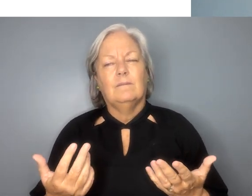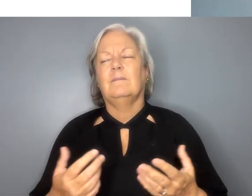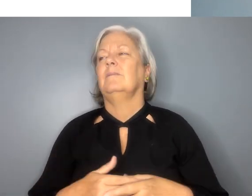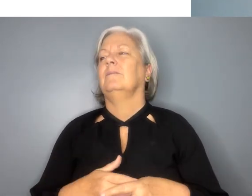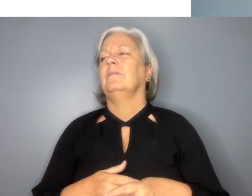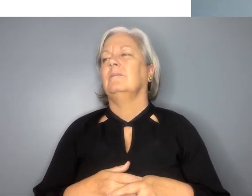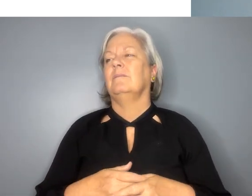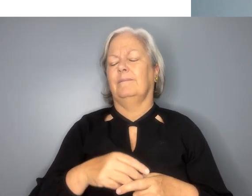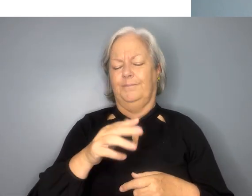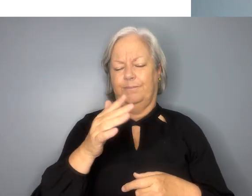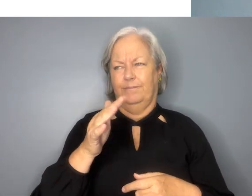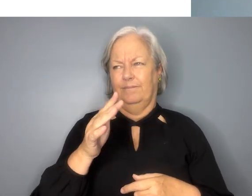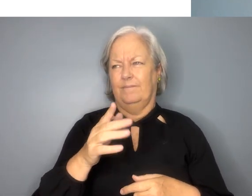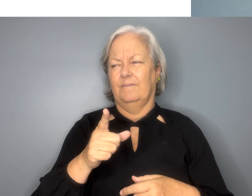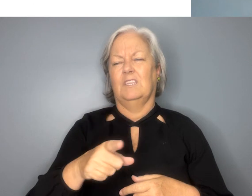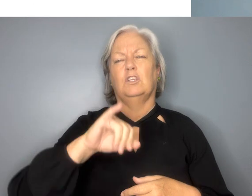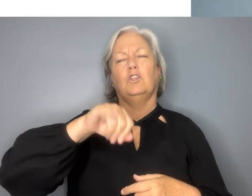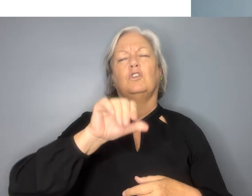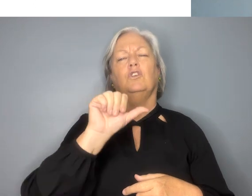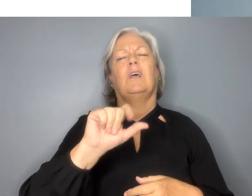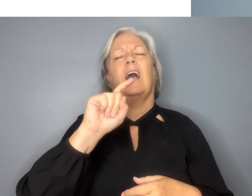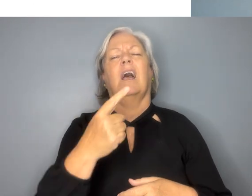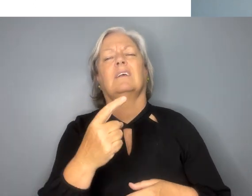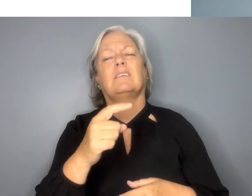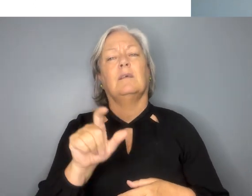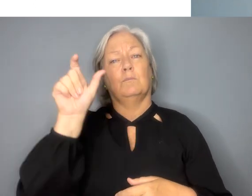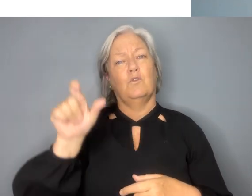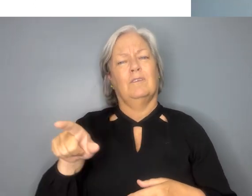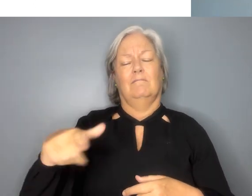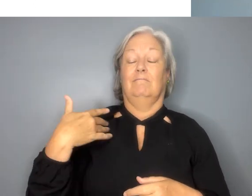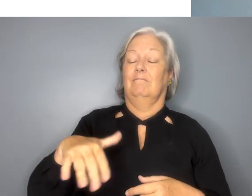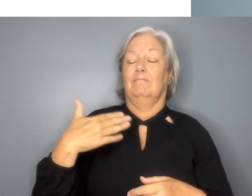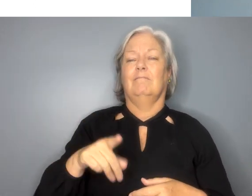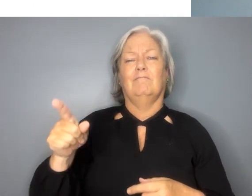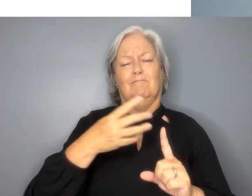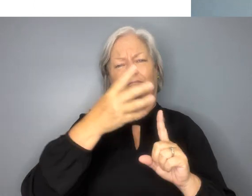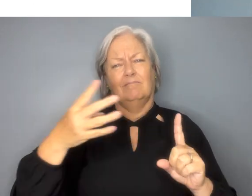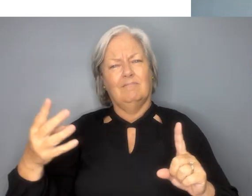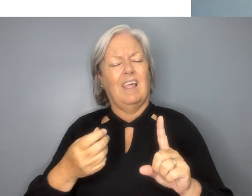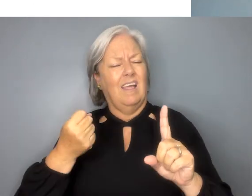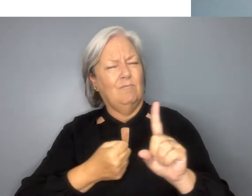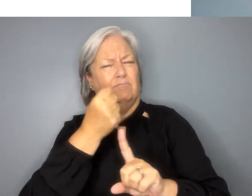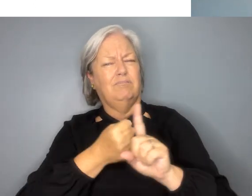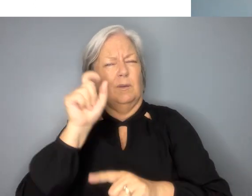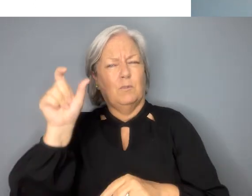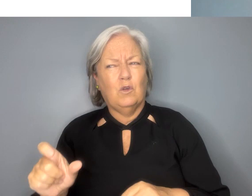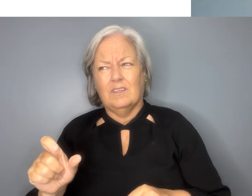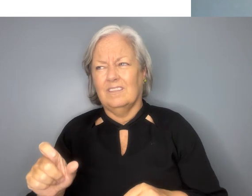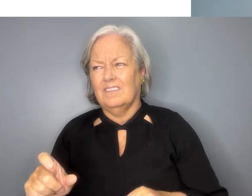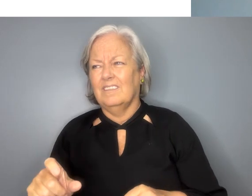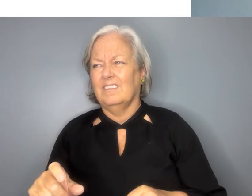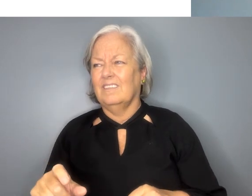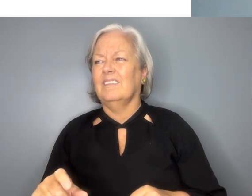Finger once wrote, and I got this from Jax Brown, who's an incredible Australia-based LGBTIQ disability advocate, was